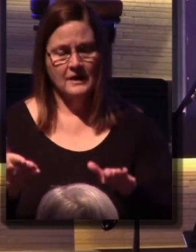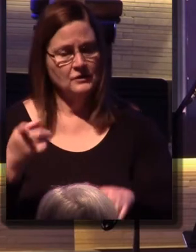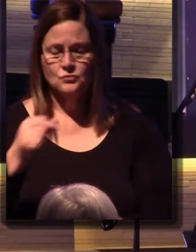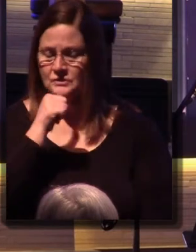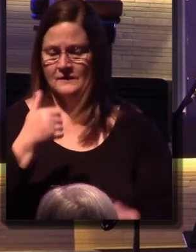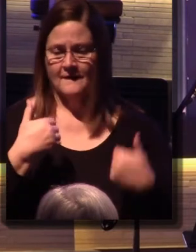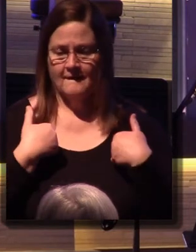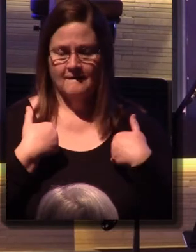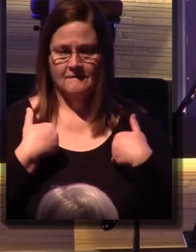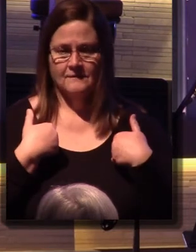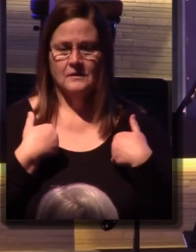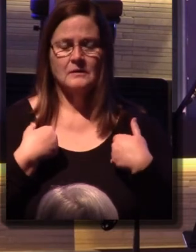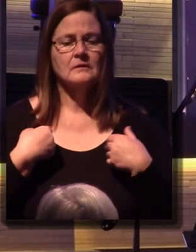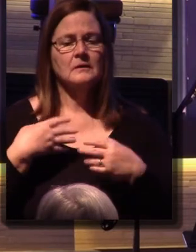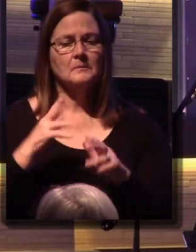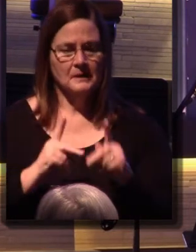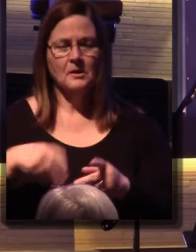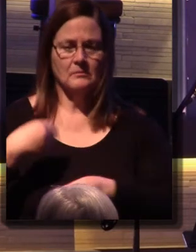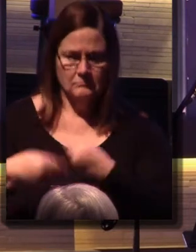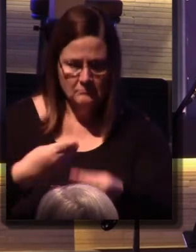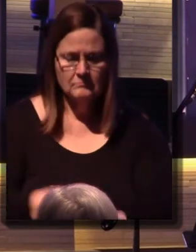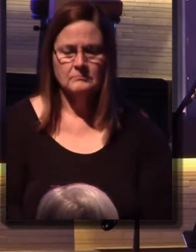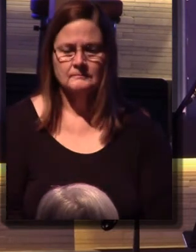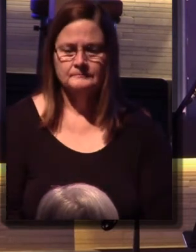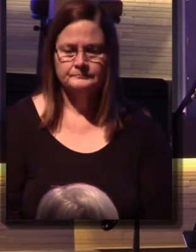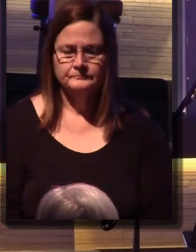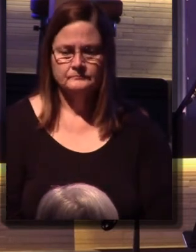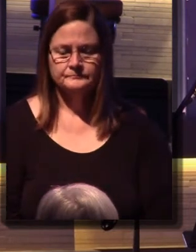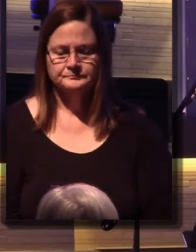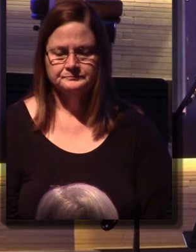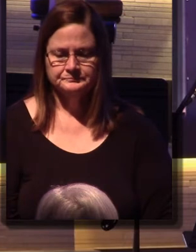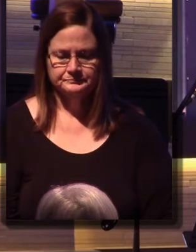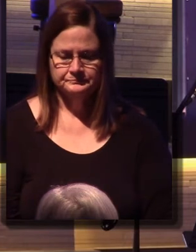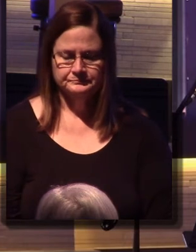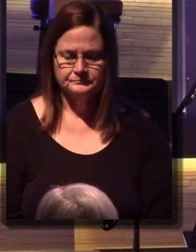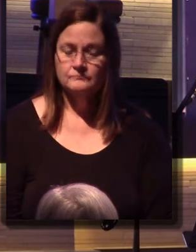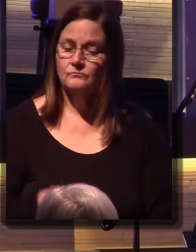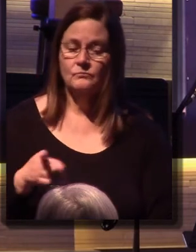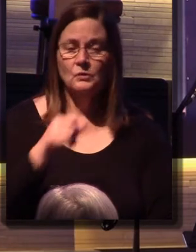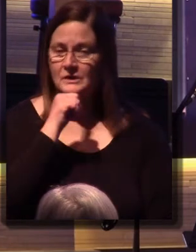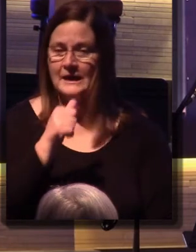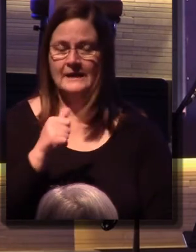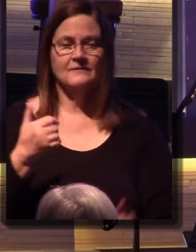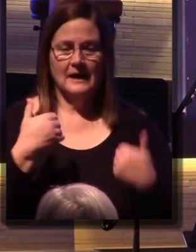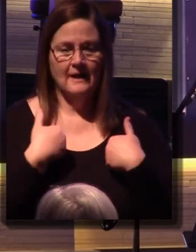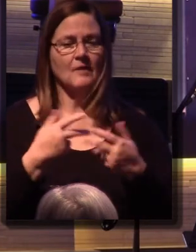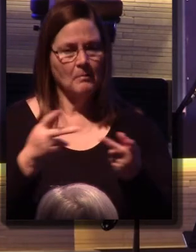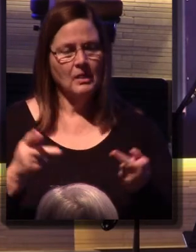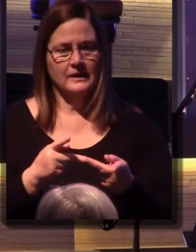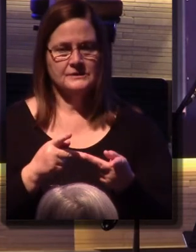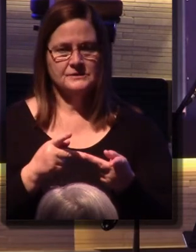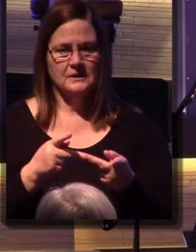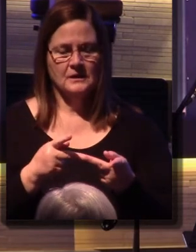death, and you will not have a progeny. You will not have a people coming behind you, and you